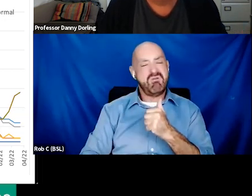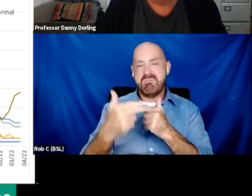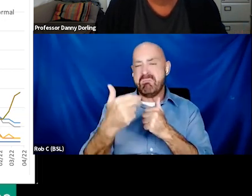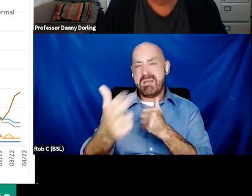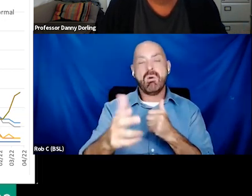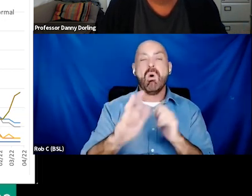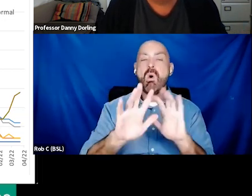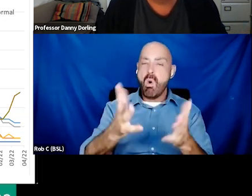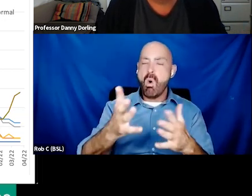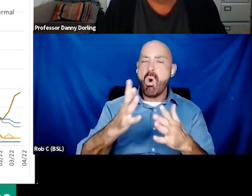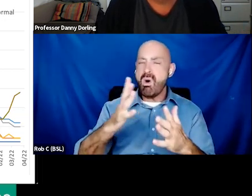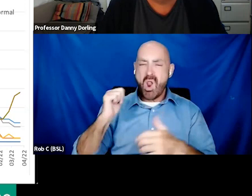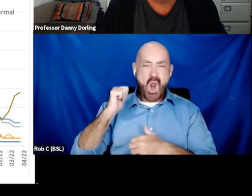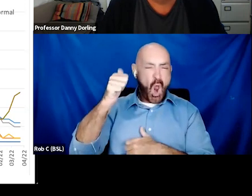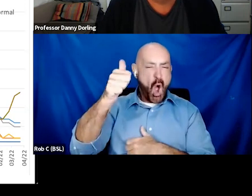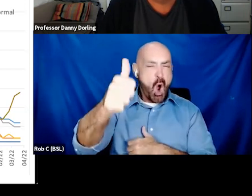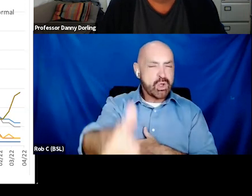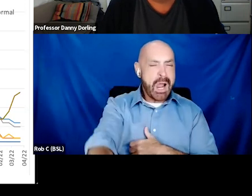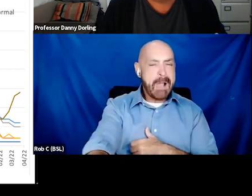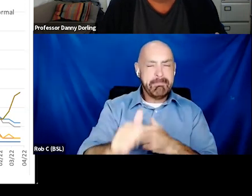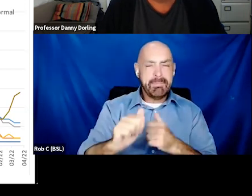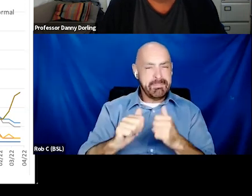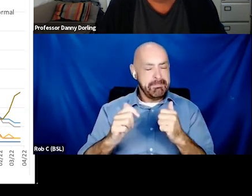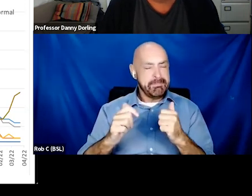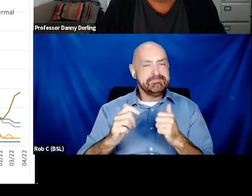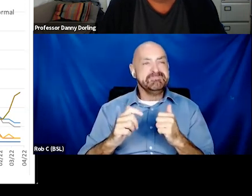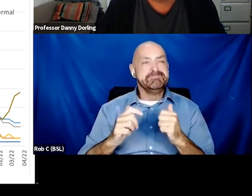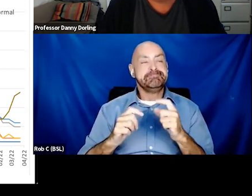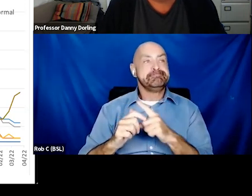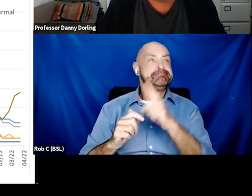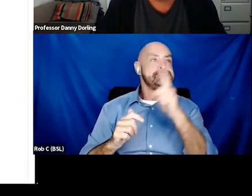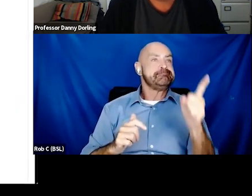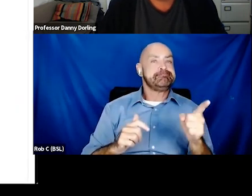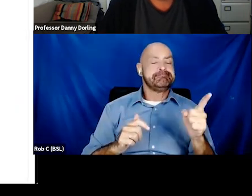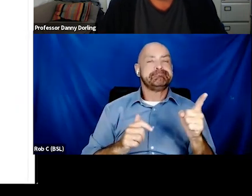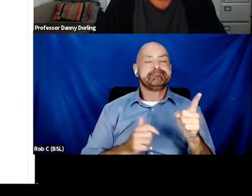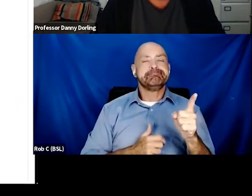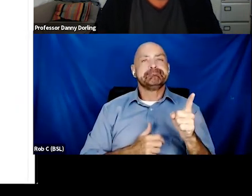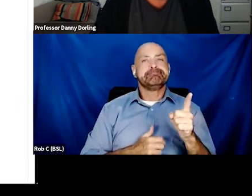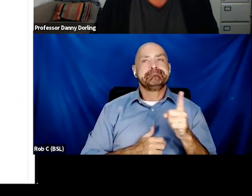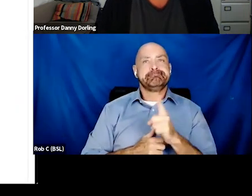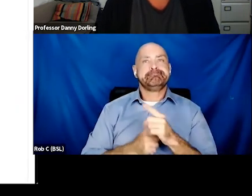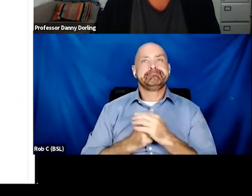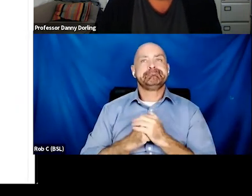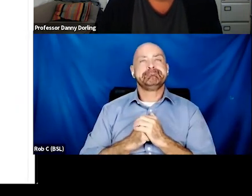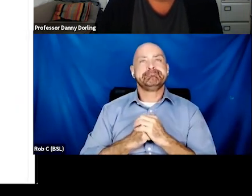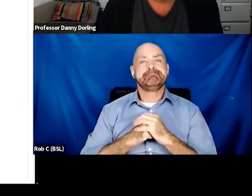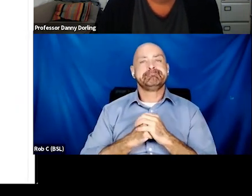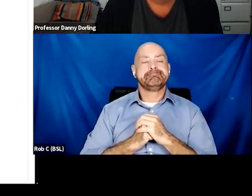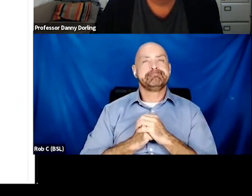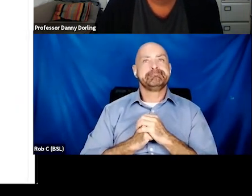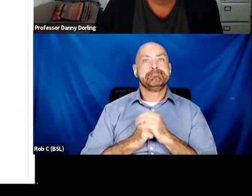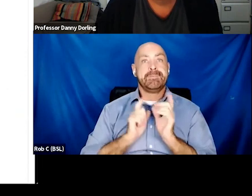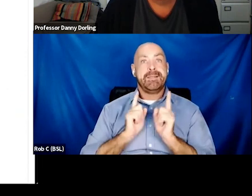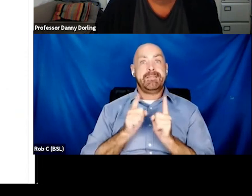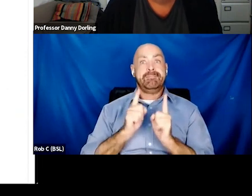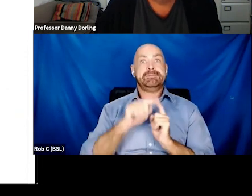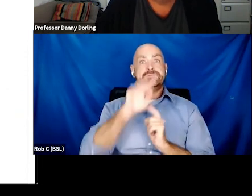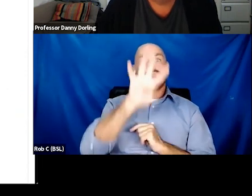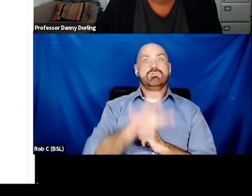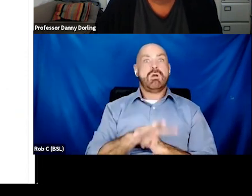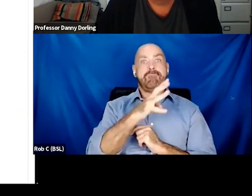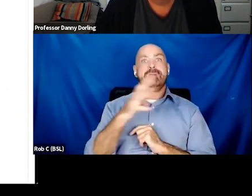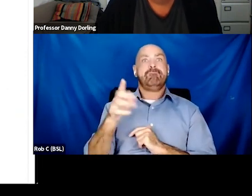take a long time to get back to normal. Let's look at this another way. What this graph does is it puts all